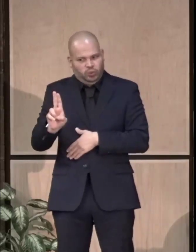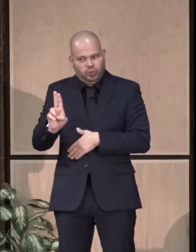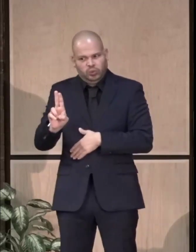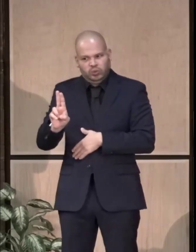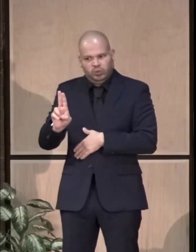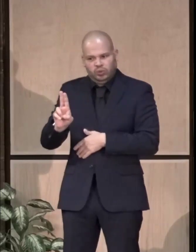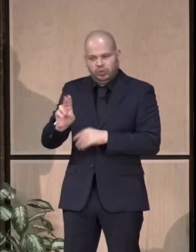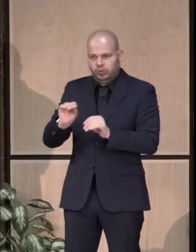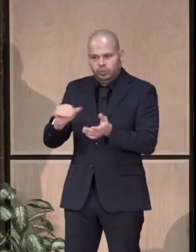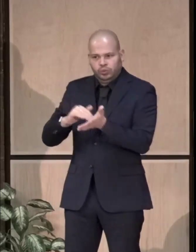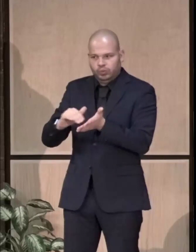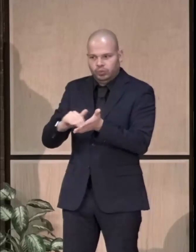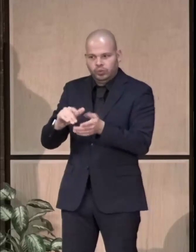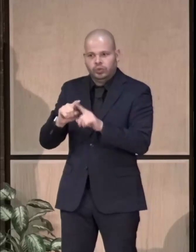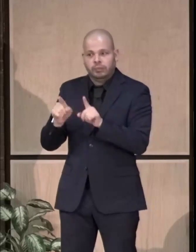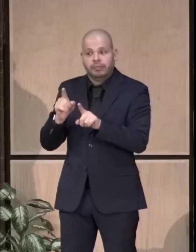Yes. Okay.